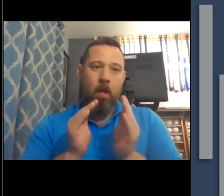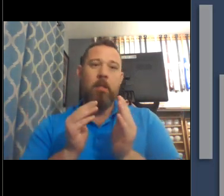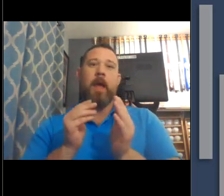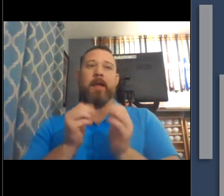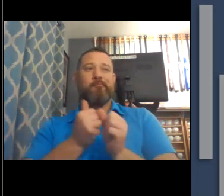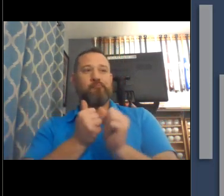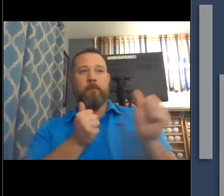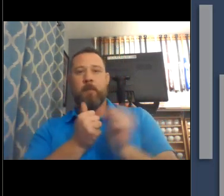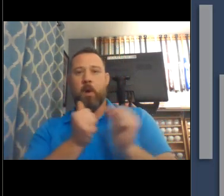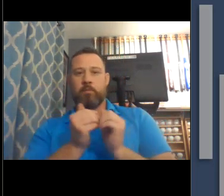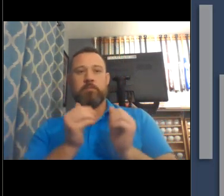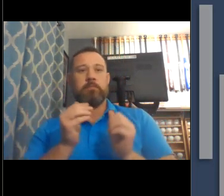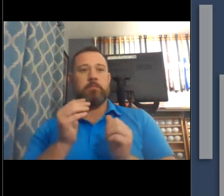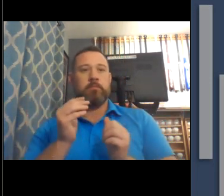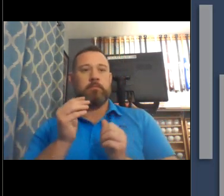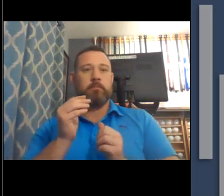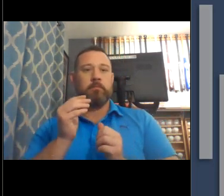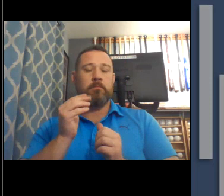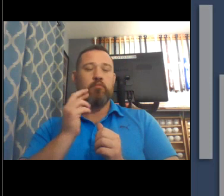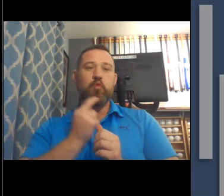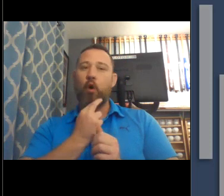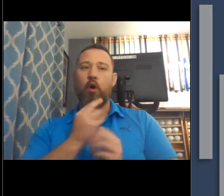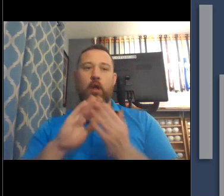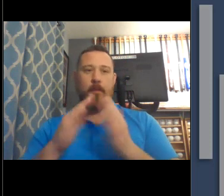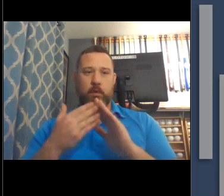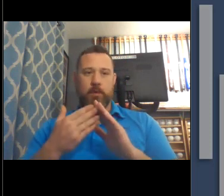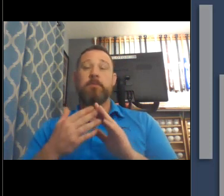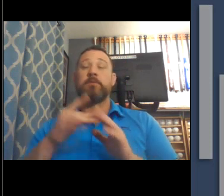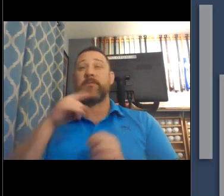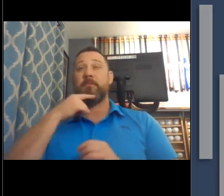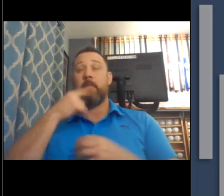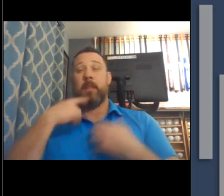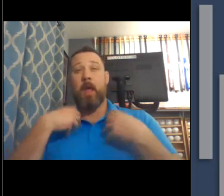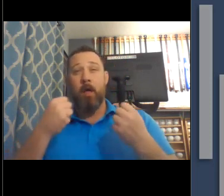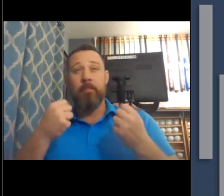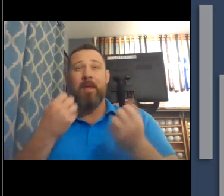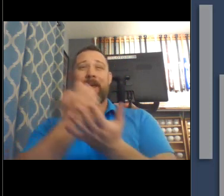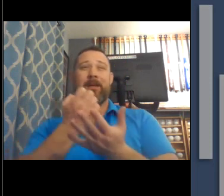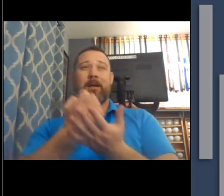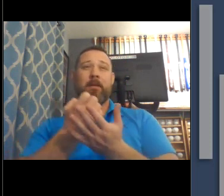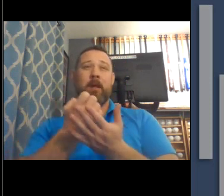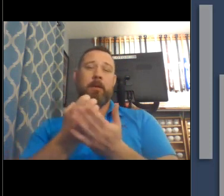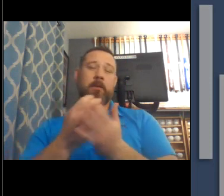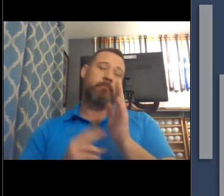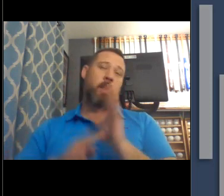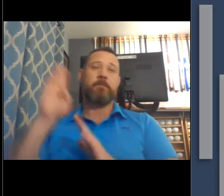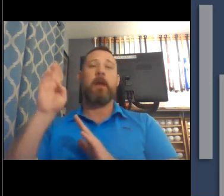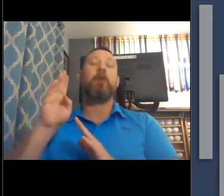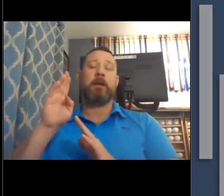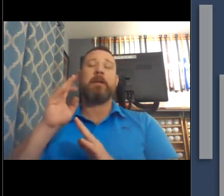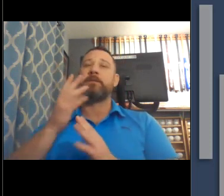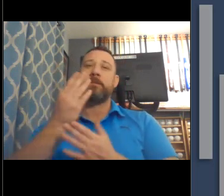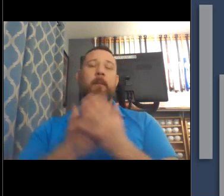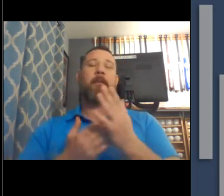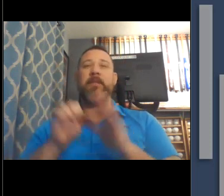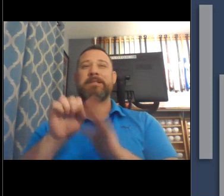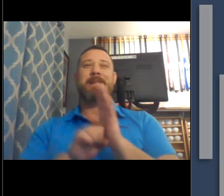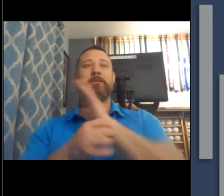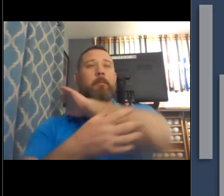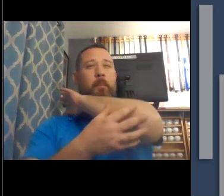communities, as well as promoting public health and economic prosperity in some of the state's poorest regions. Therefore,